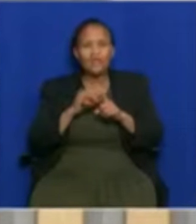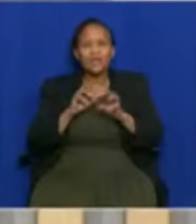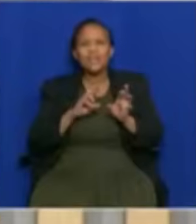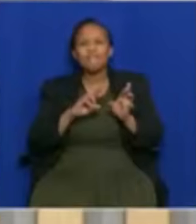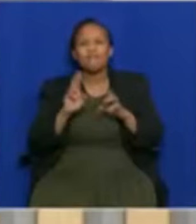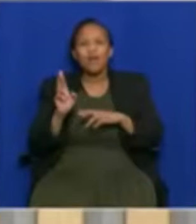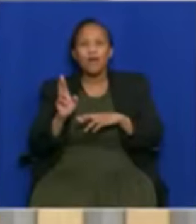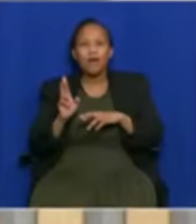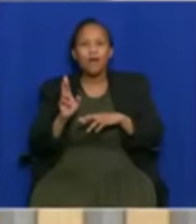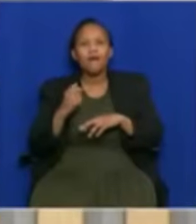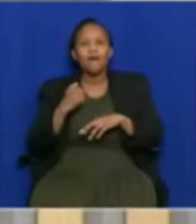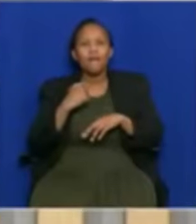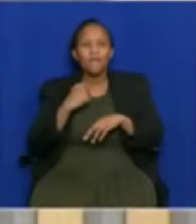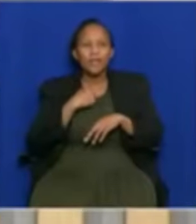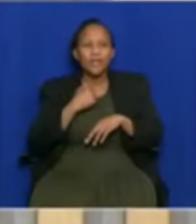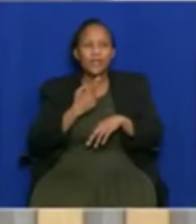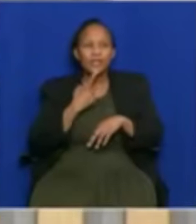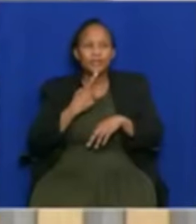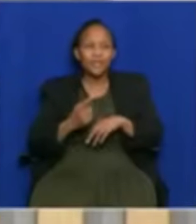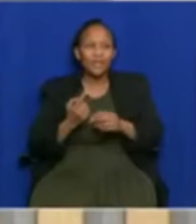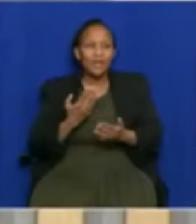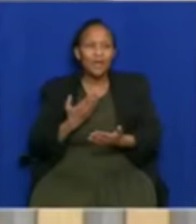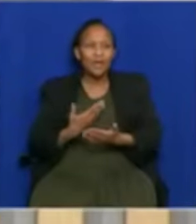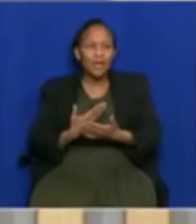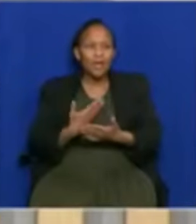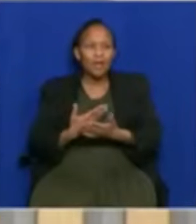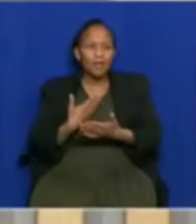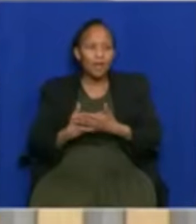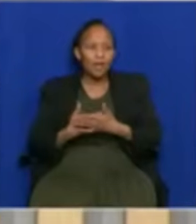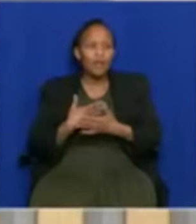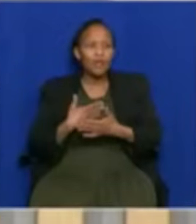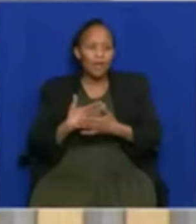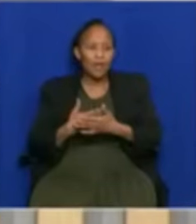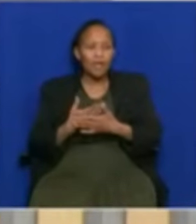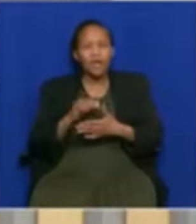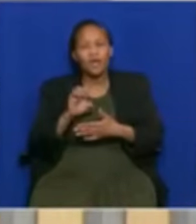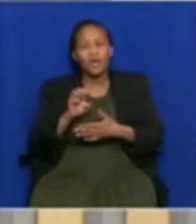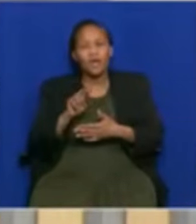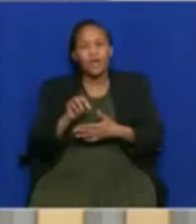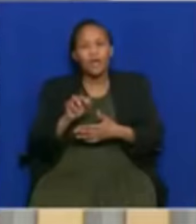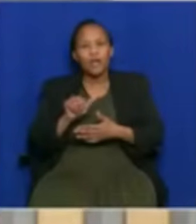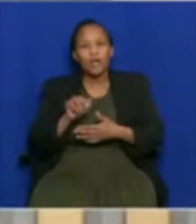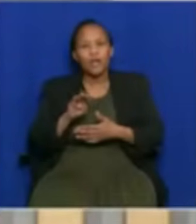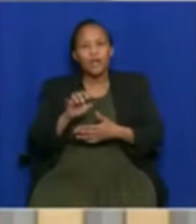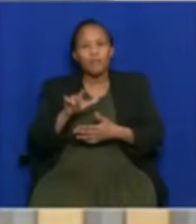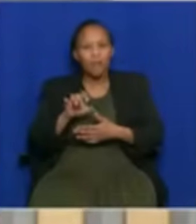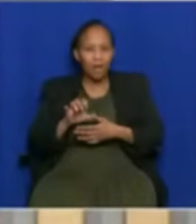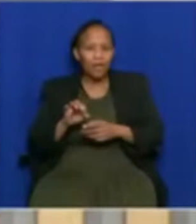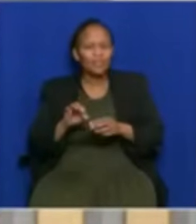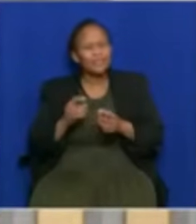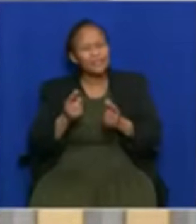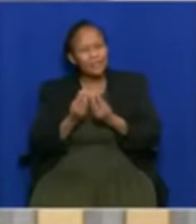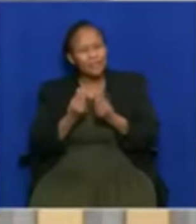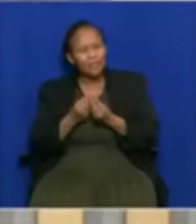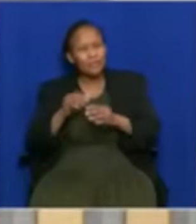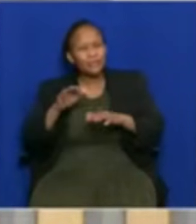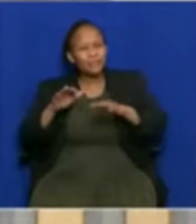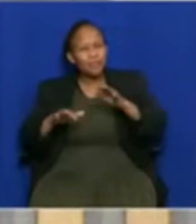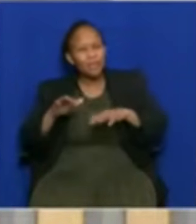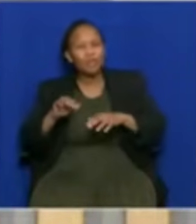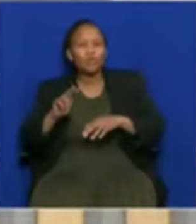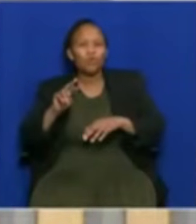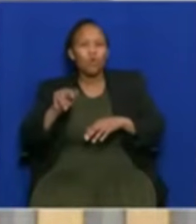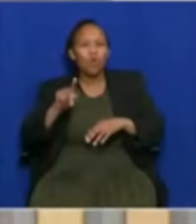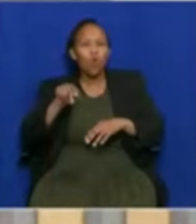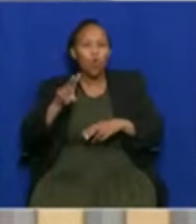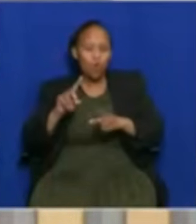That's attached to Brown Makotsi or similar to Brown Makotsi in Nku. Now I'm saying, Commissioner, I'm coming here to